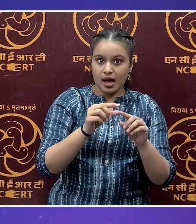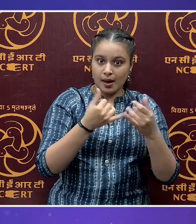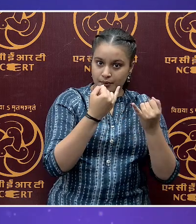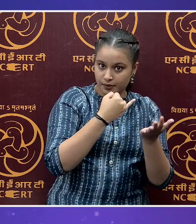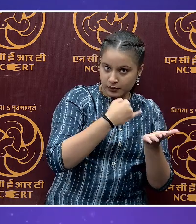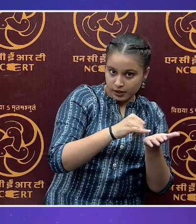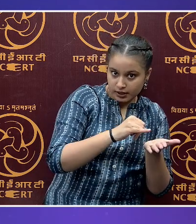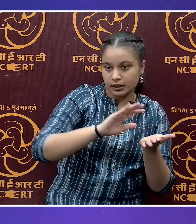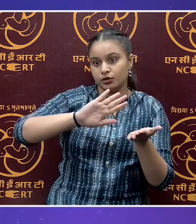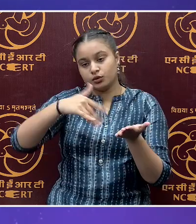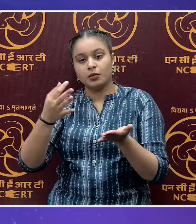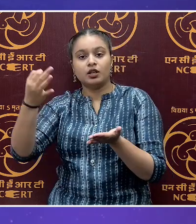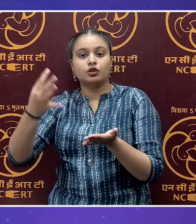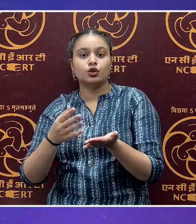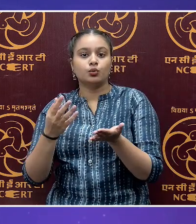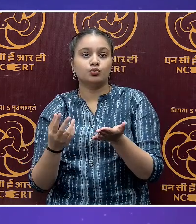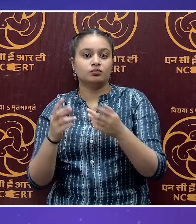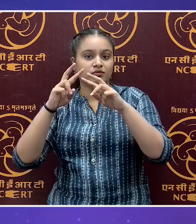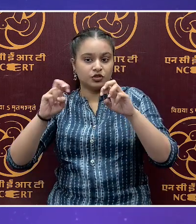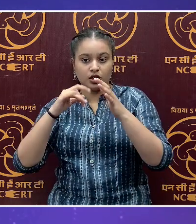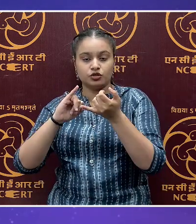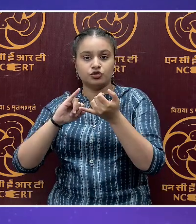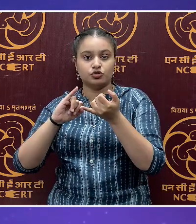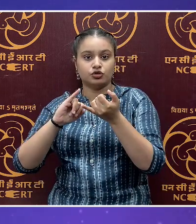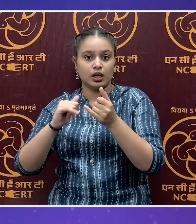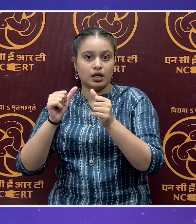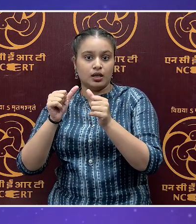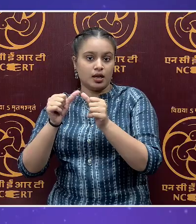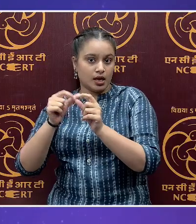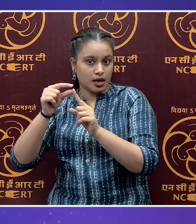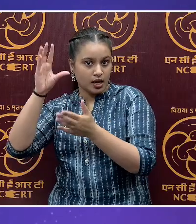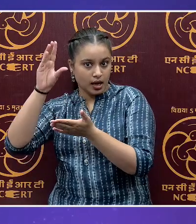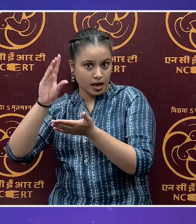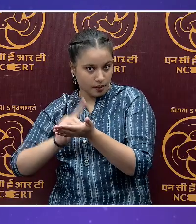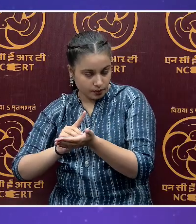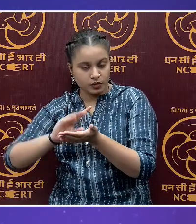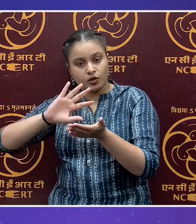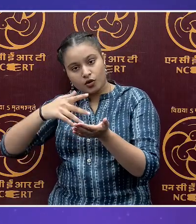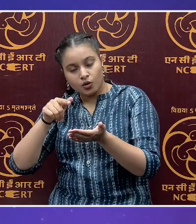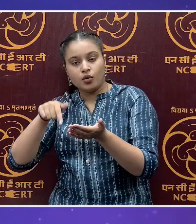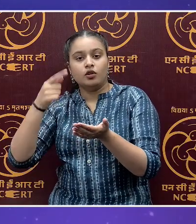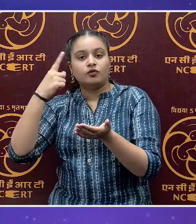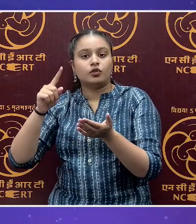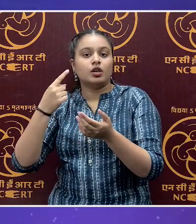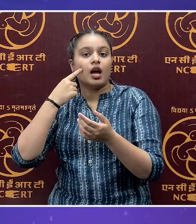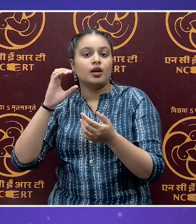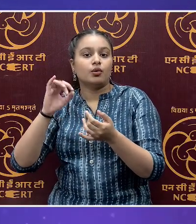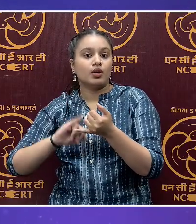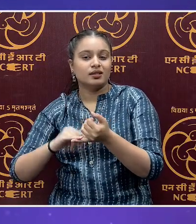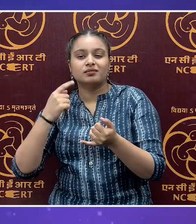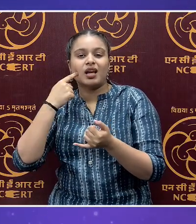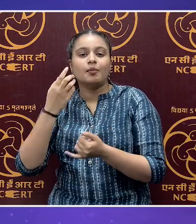Store. You can search PRASHAST app, then you will find the PRASHAST app on the Play Store. And for the iOS user, they can